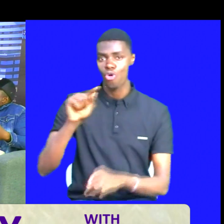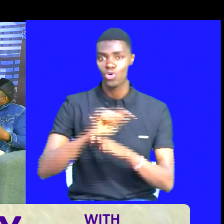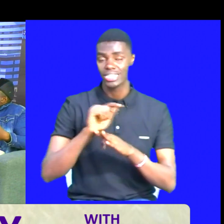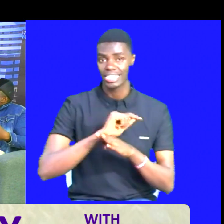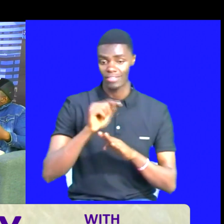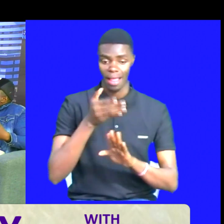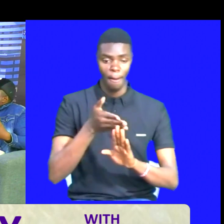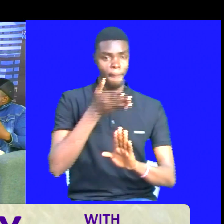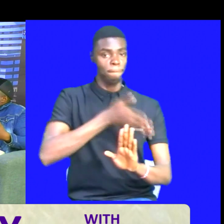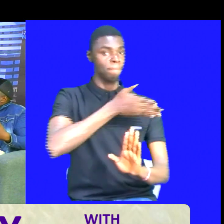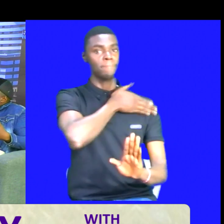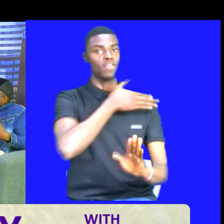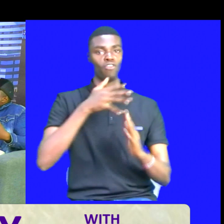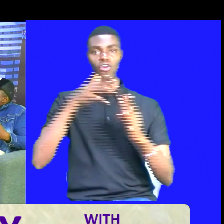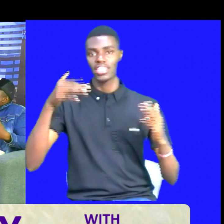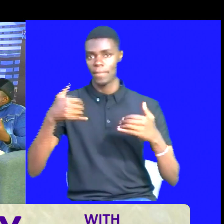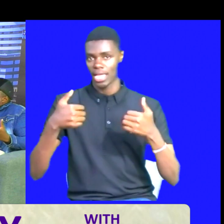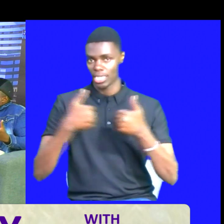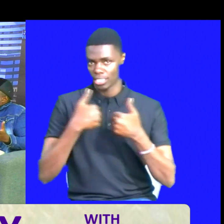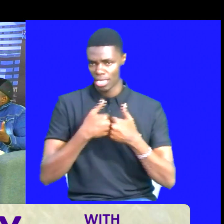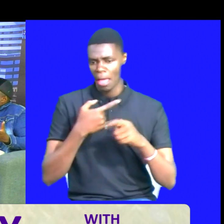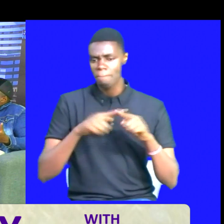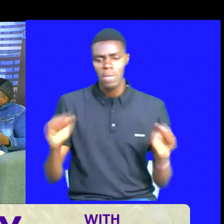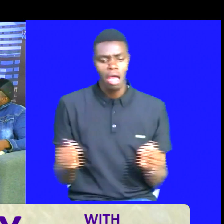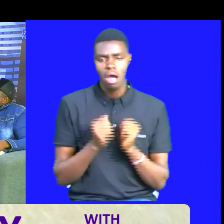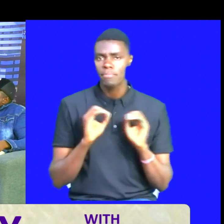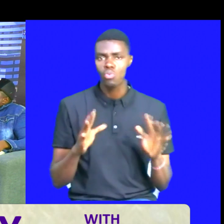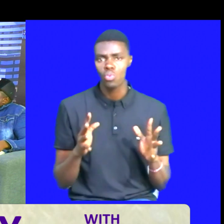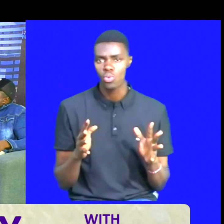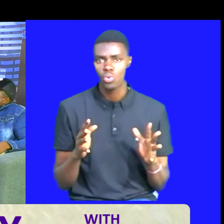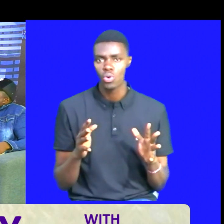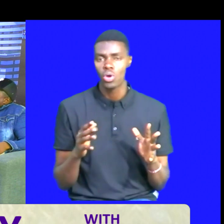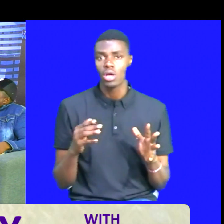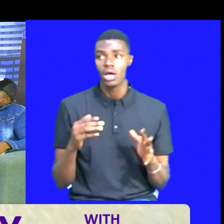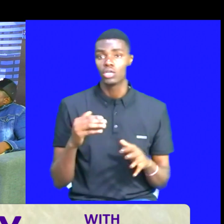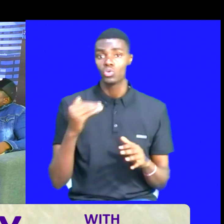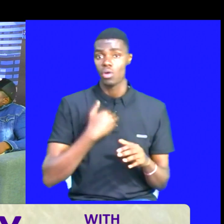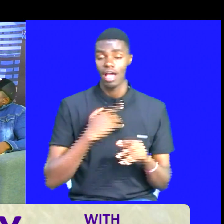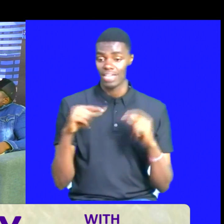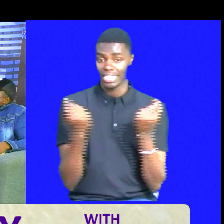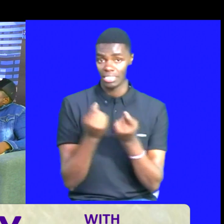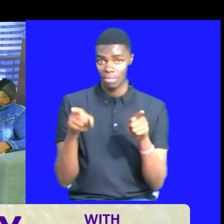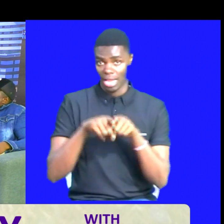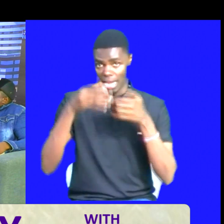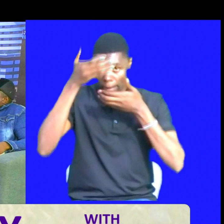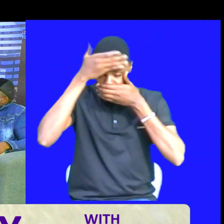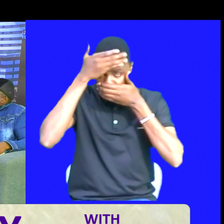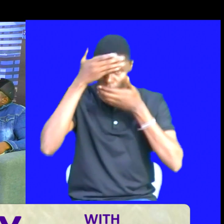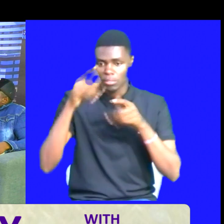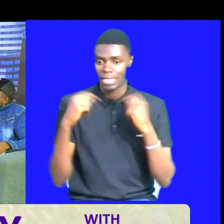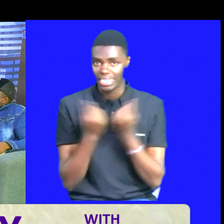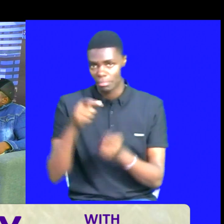to the main tournament, Right. which didn't happen in the first place. We find that we have a team like Morocco, we have a team like